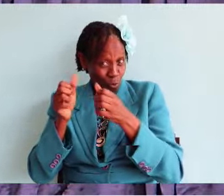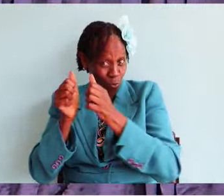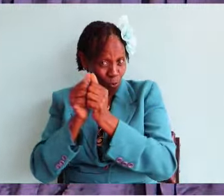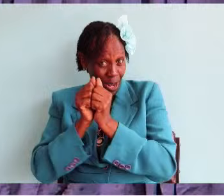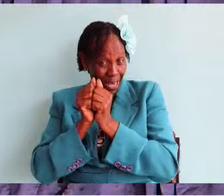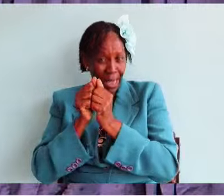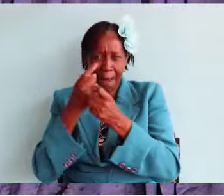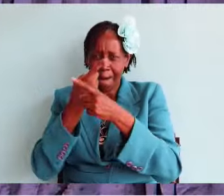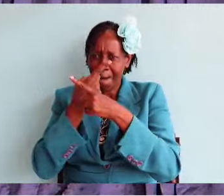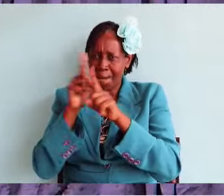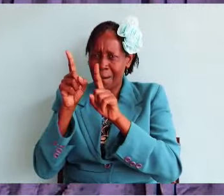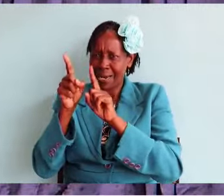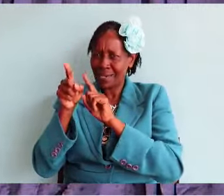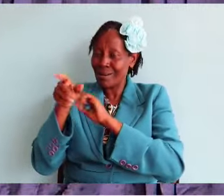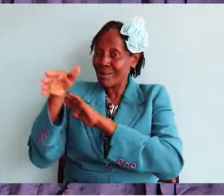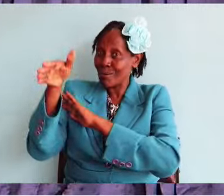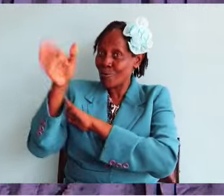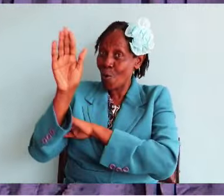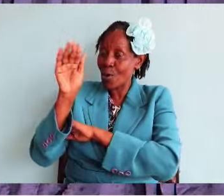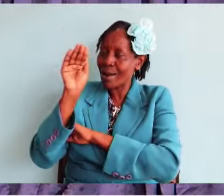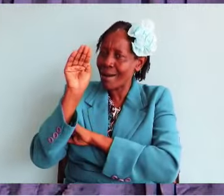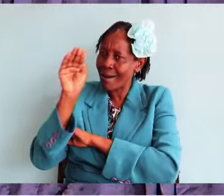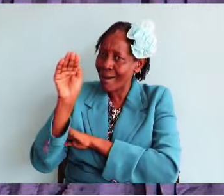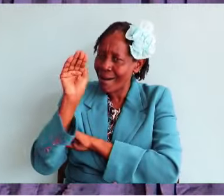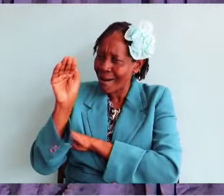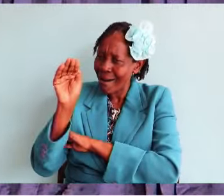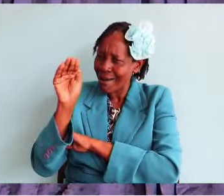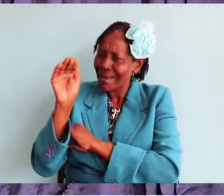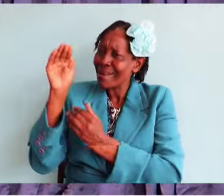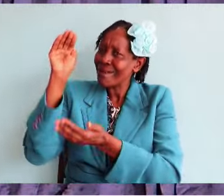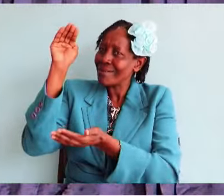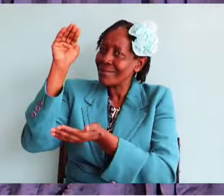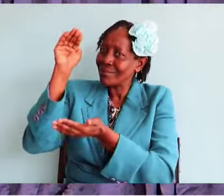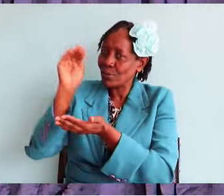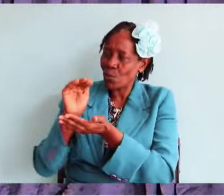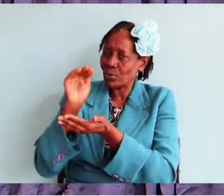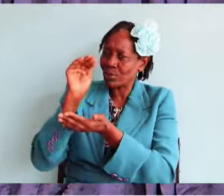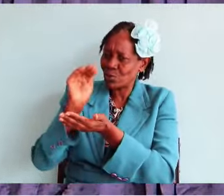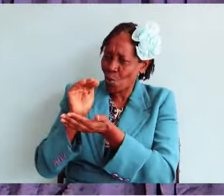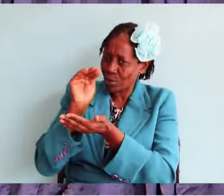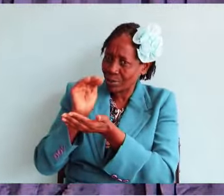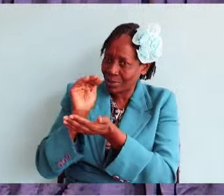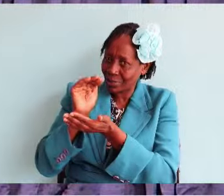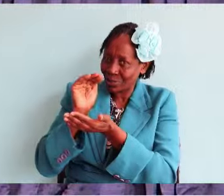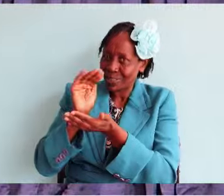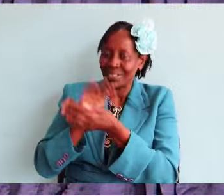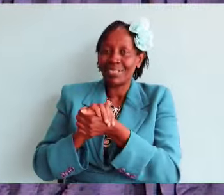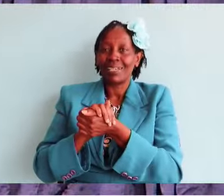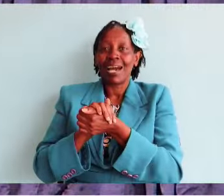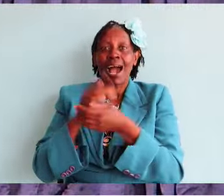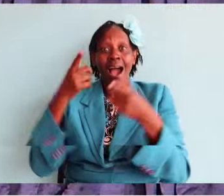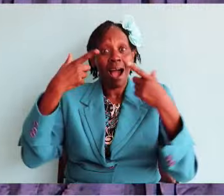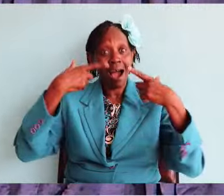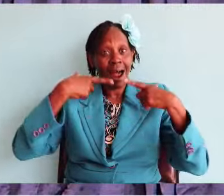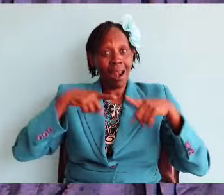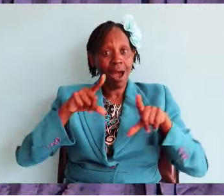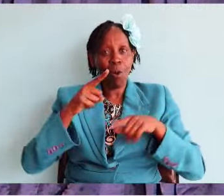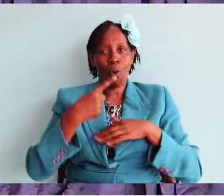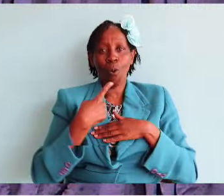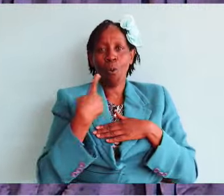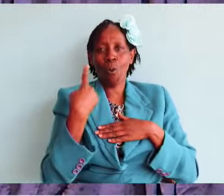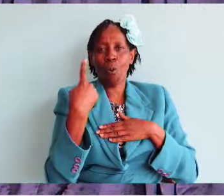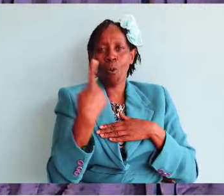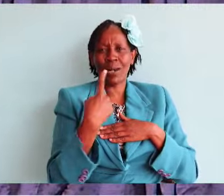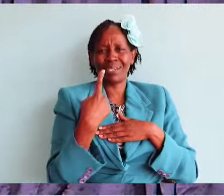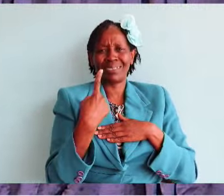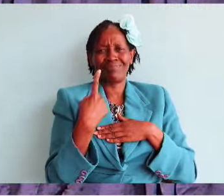But God asked him to reduce it and allow only a very small